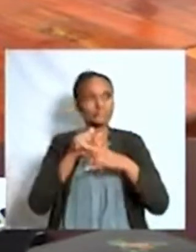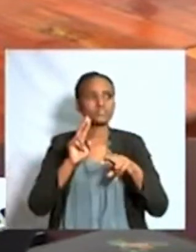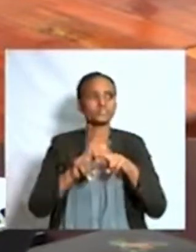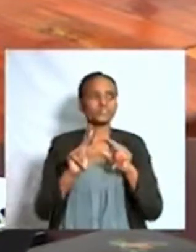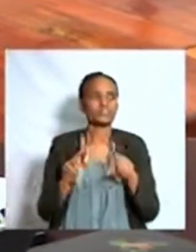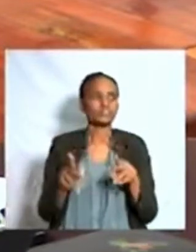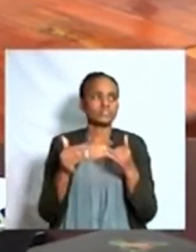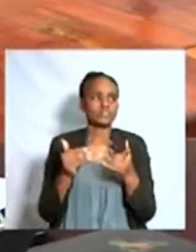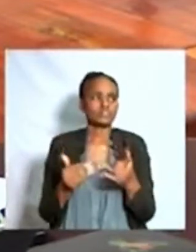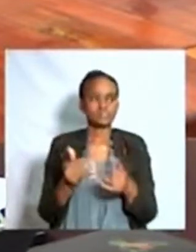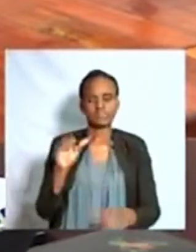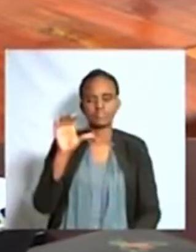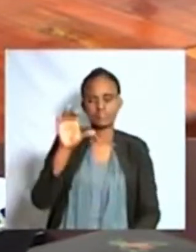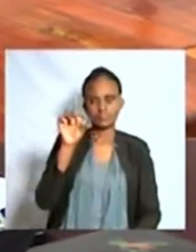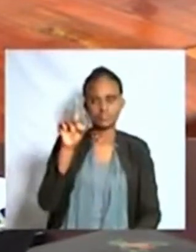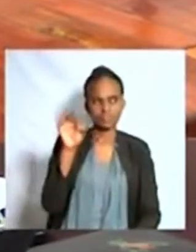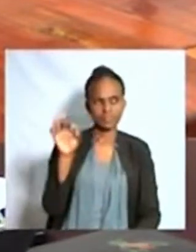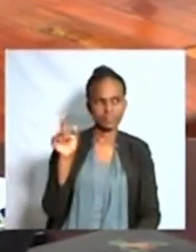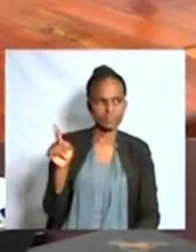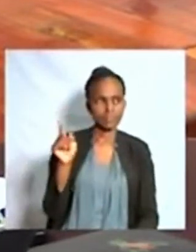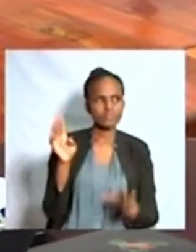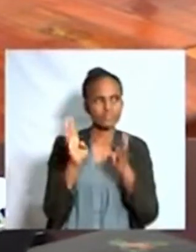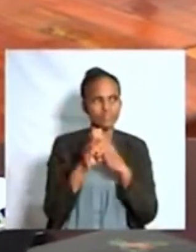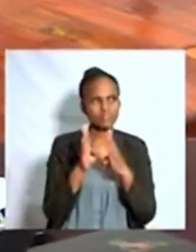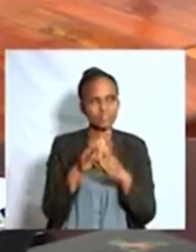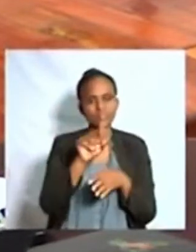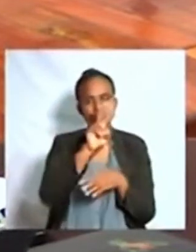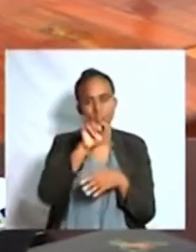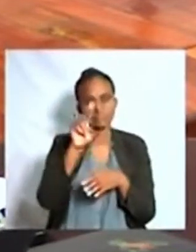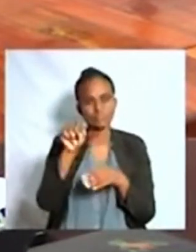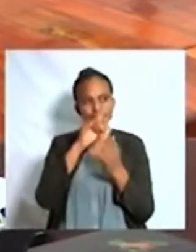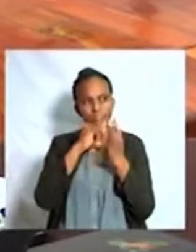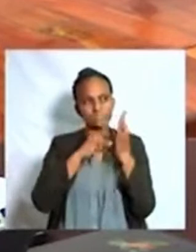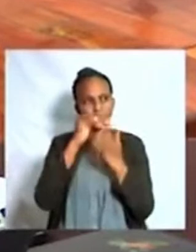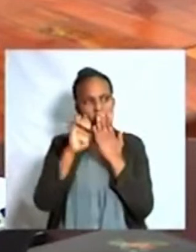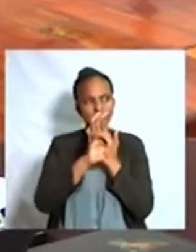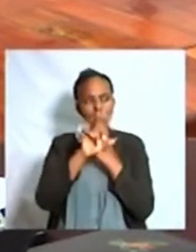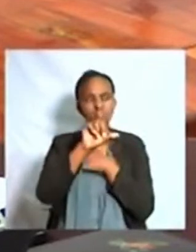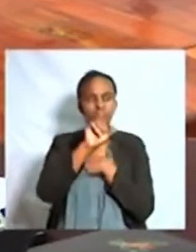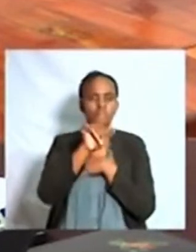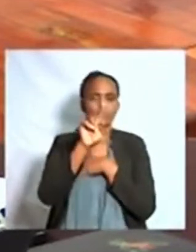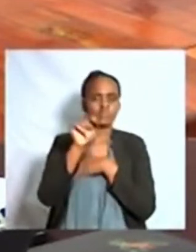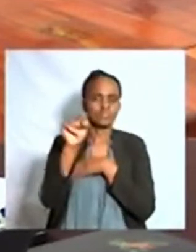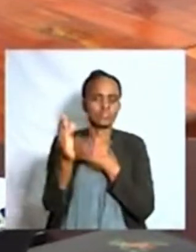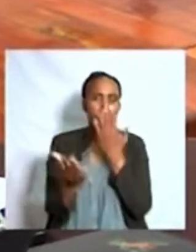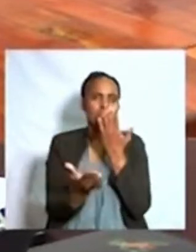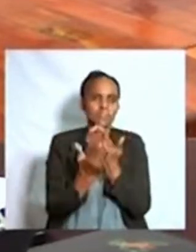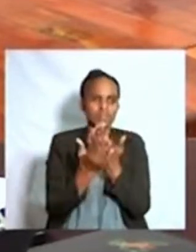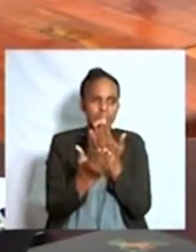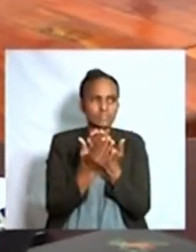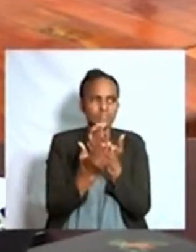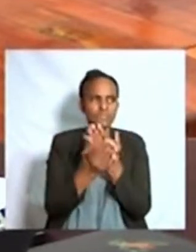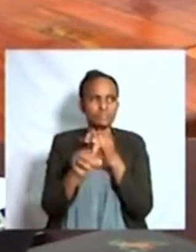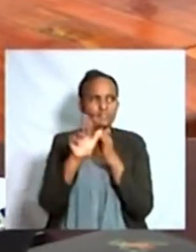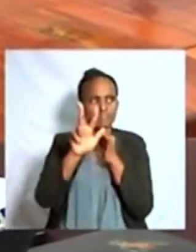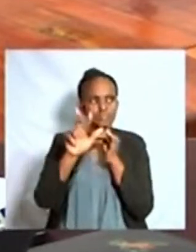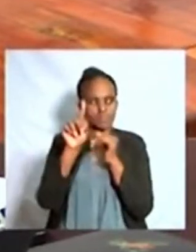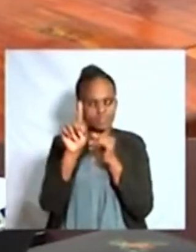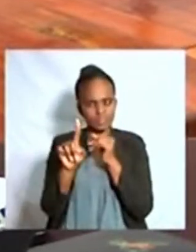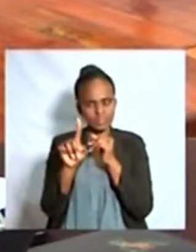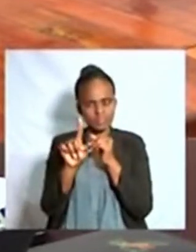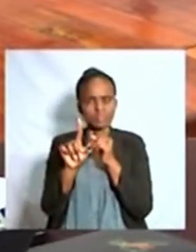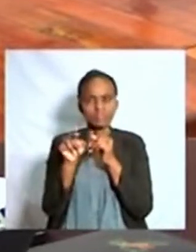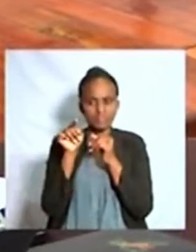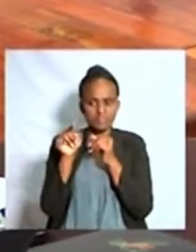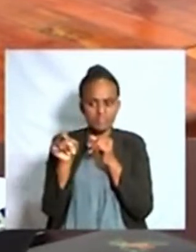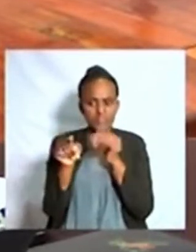minutes of the CDFC meeting held on the 22nd of June 2022 is attached as Appendix B1. As